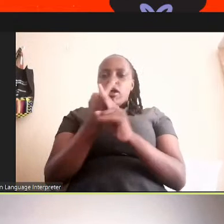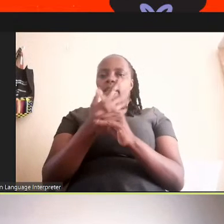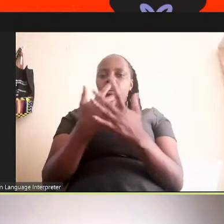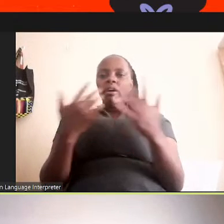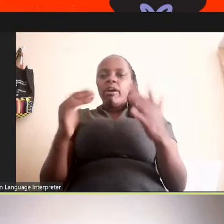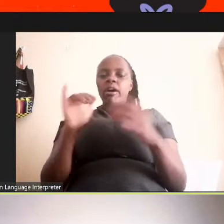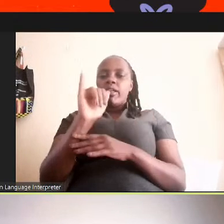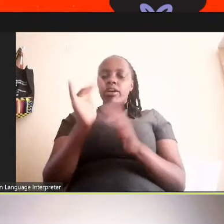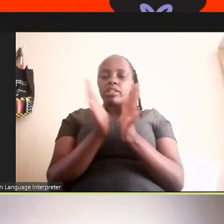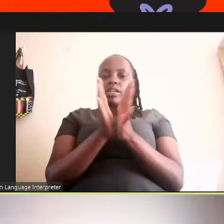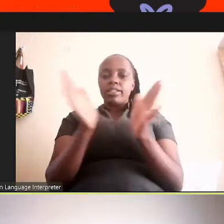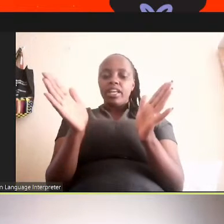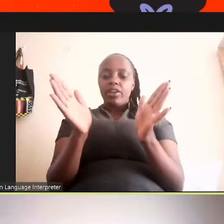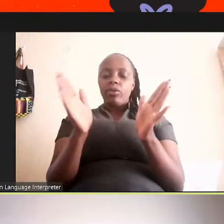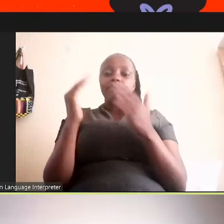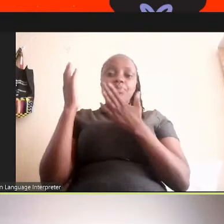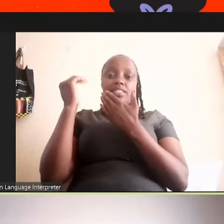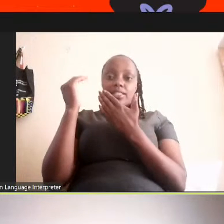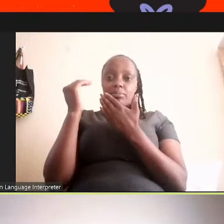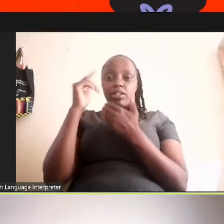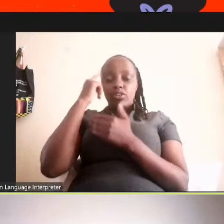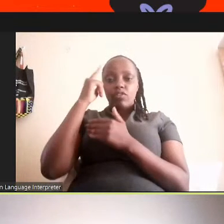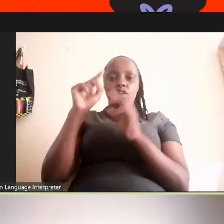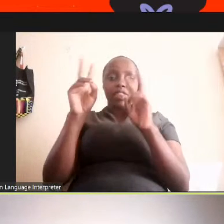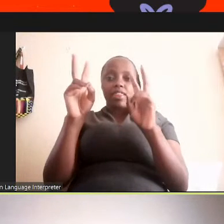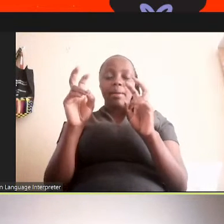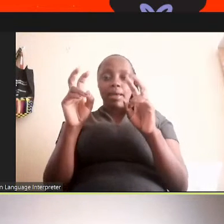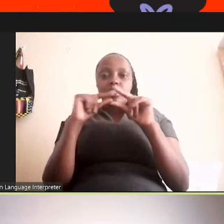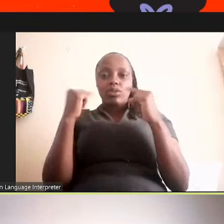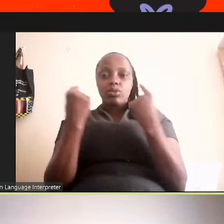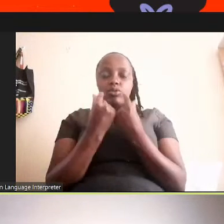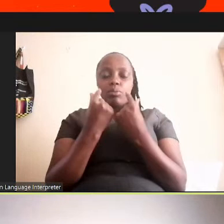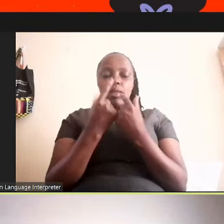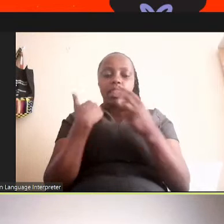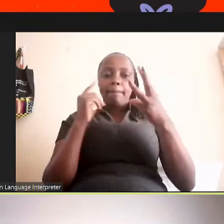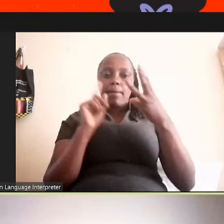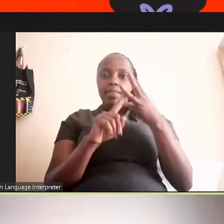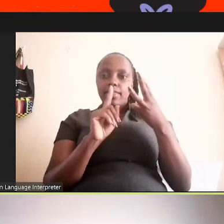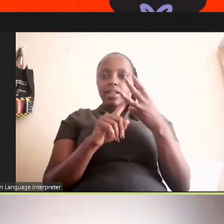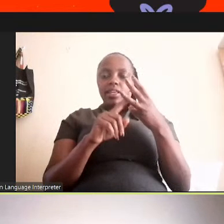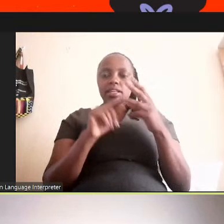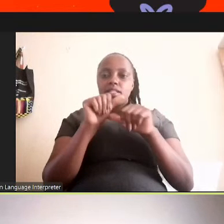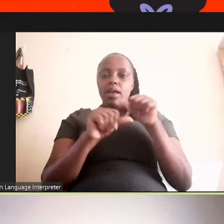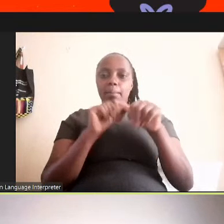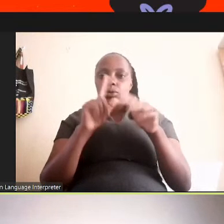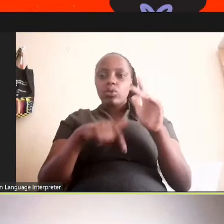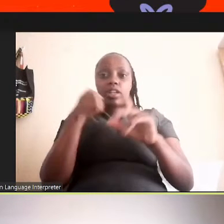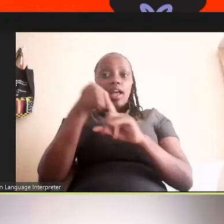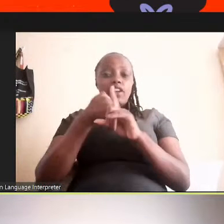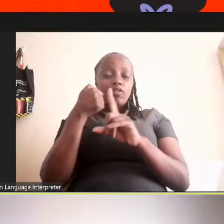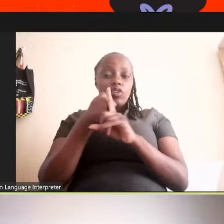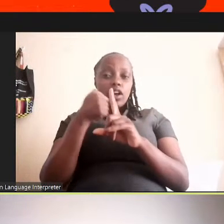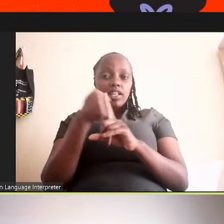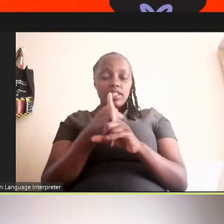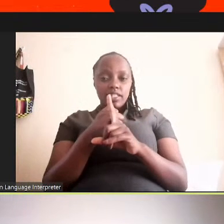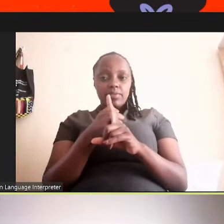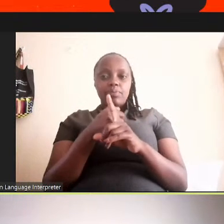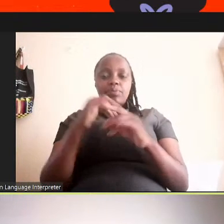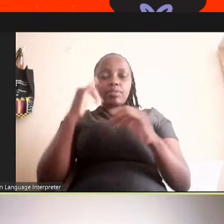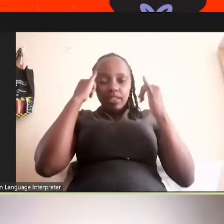broad expectation of a thematic group. The third one is around advocacy